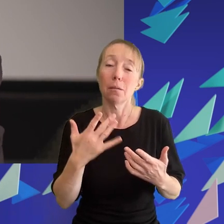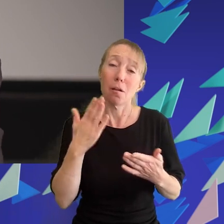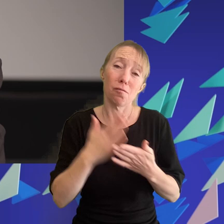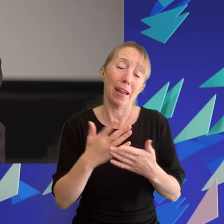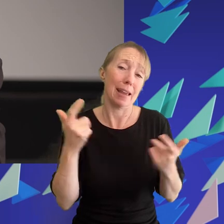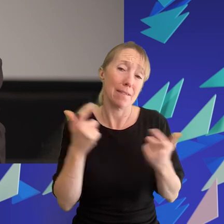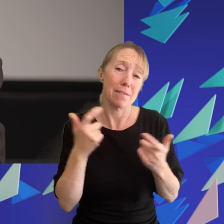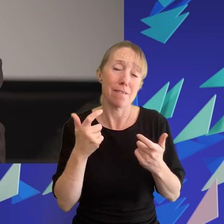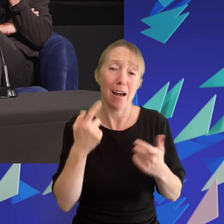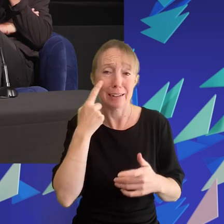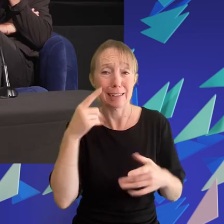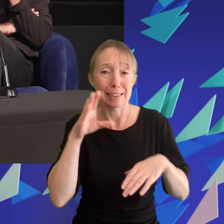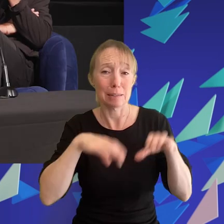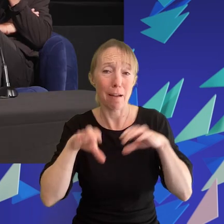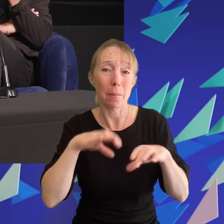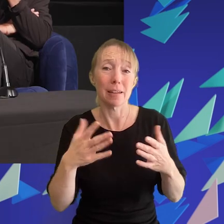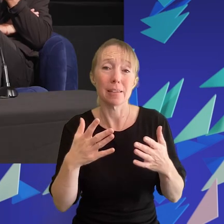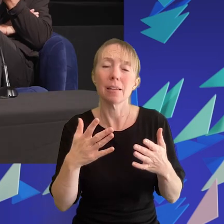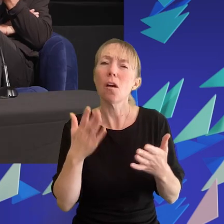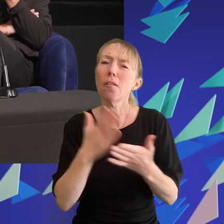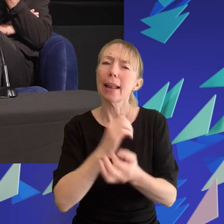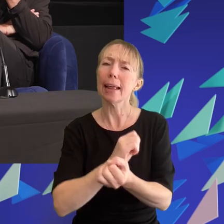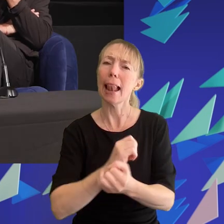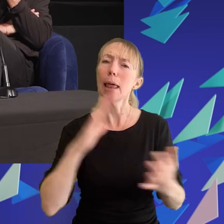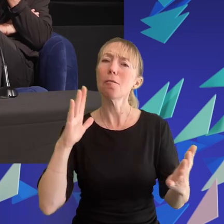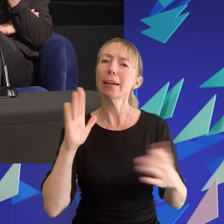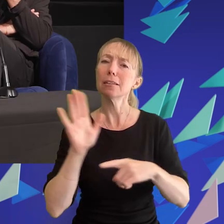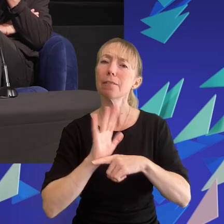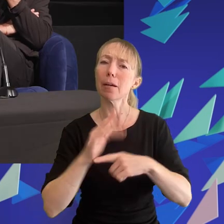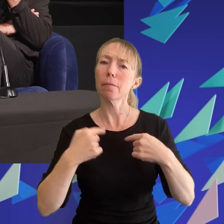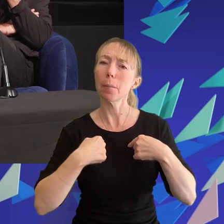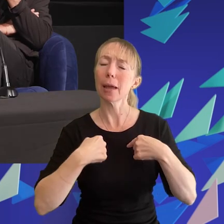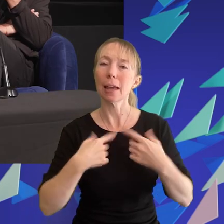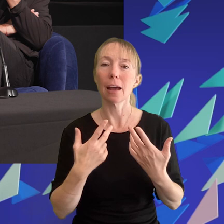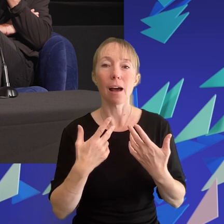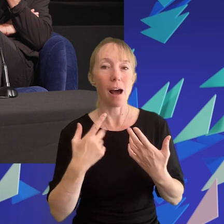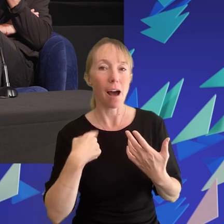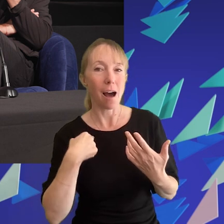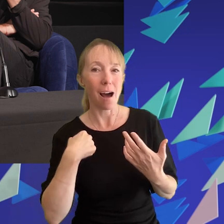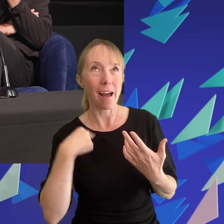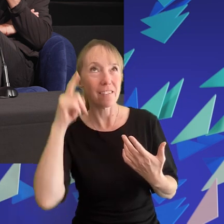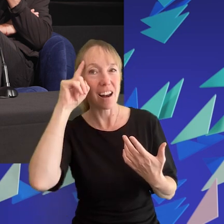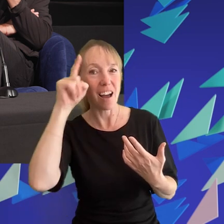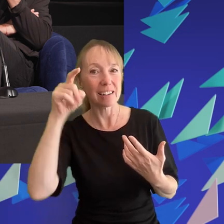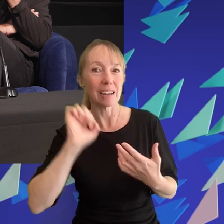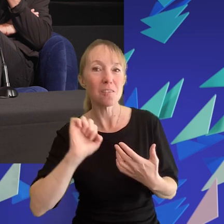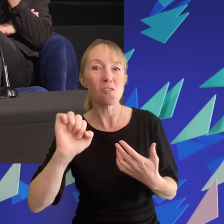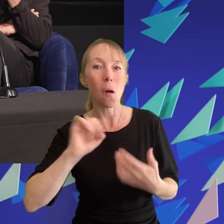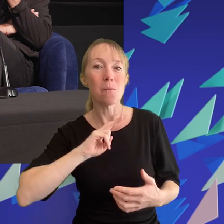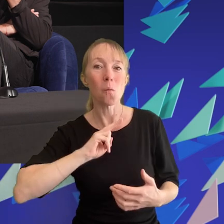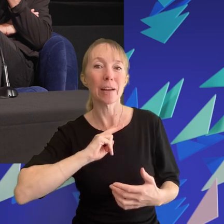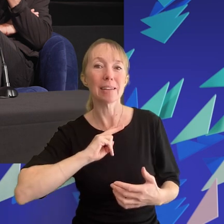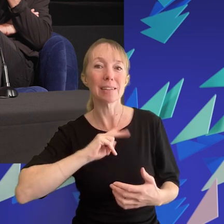very fun experiment to liberate. So it was a liberating film for me. I just had this idea of your own